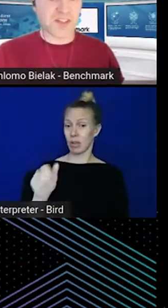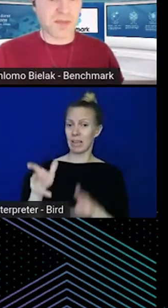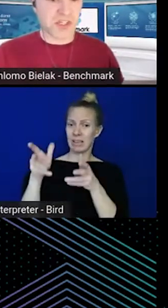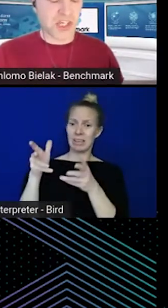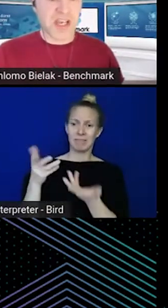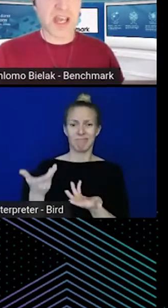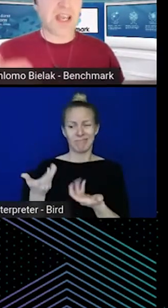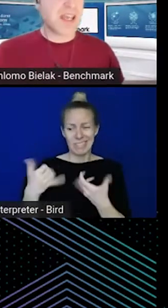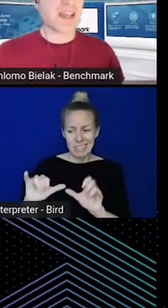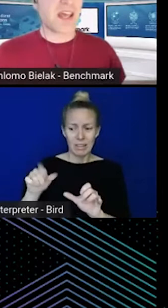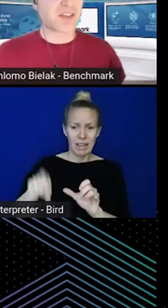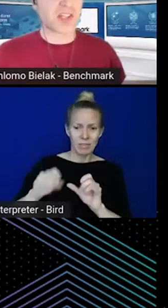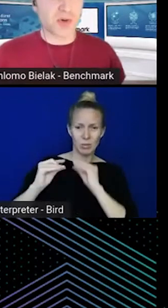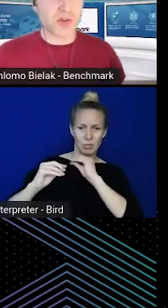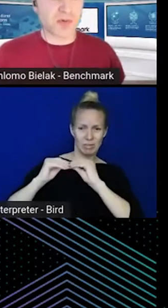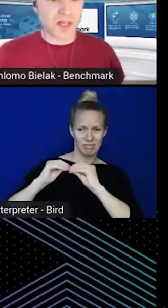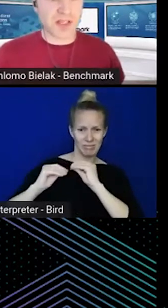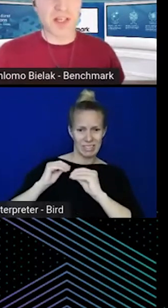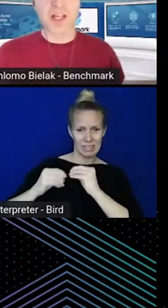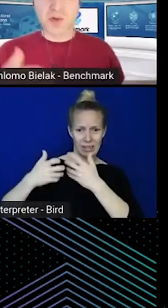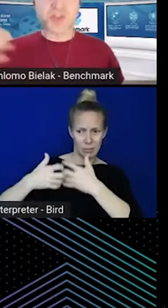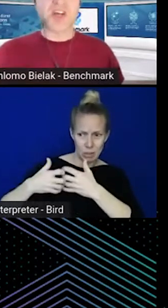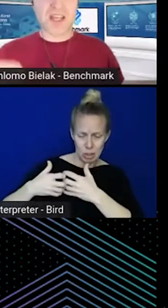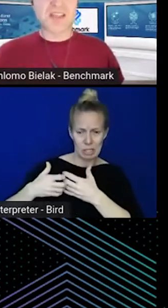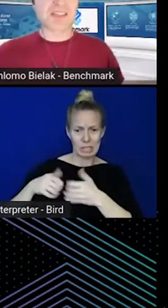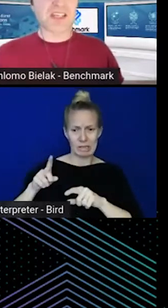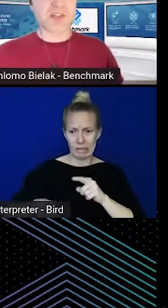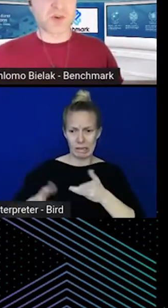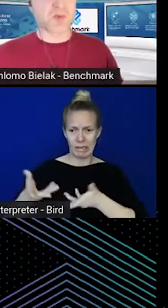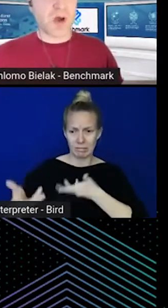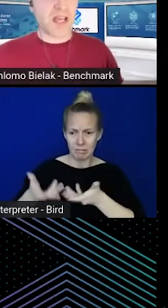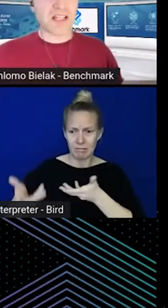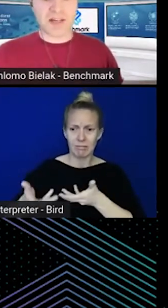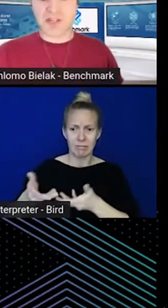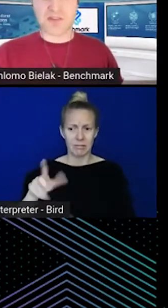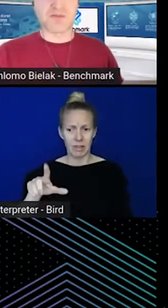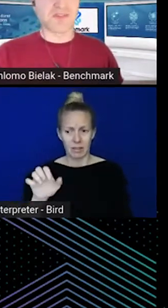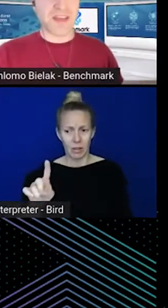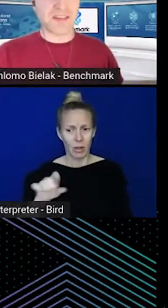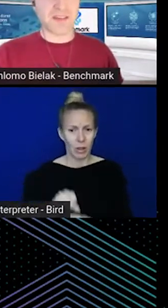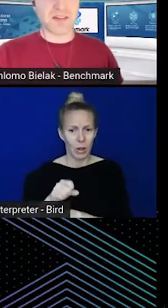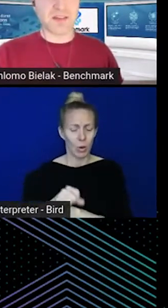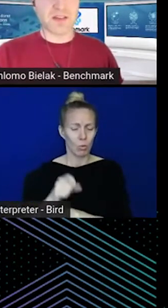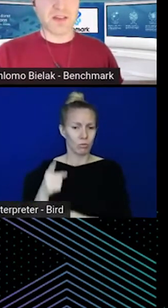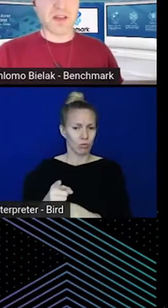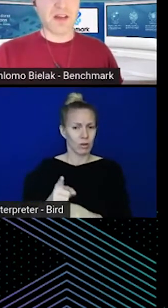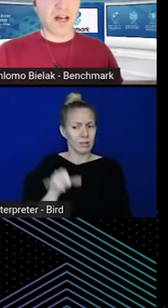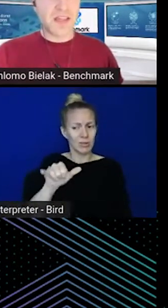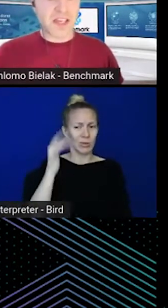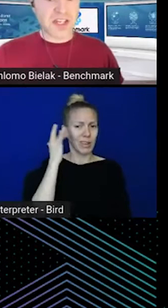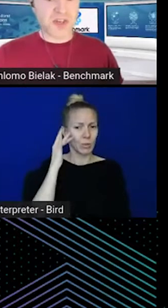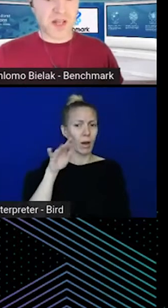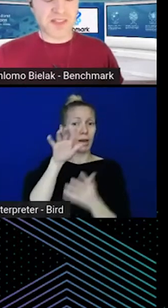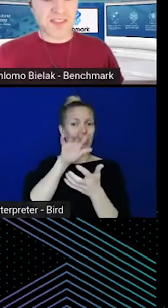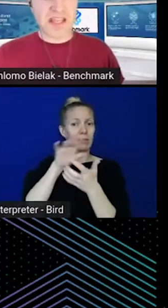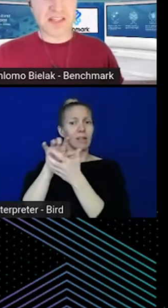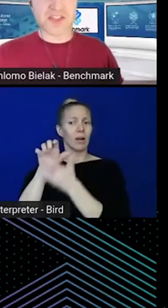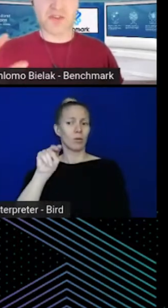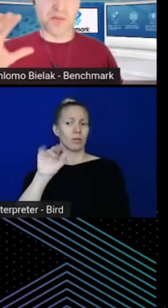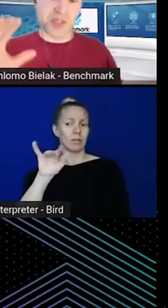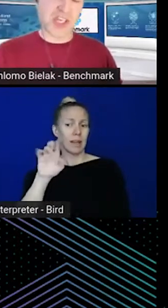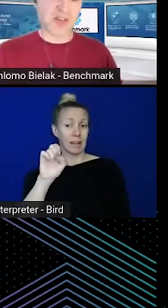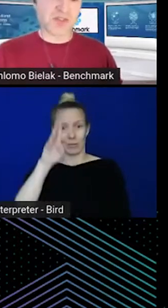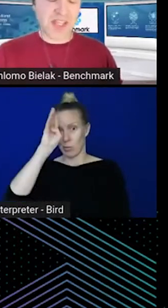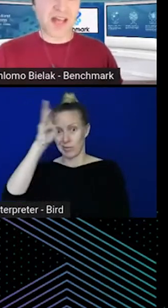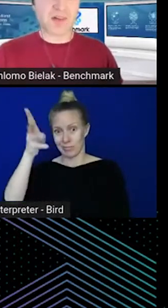fix the machine, and I can't handle load correctly, which kind of is leading towards why cloud native was invented. I then need to run stateless.